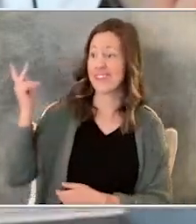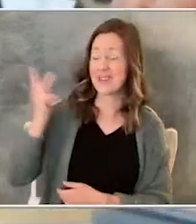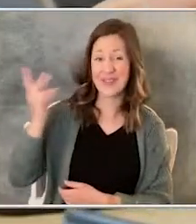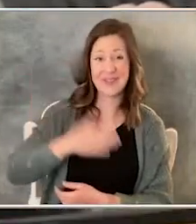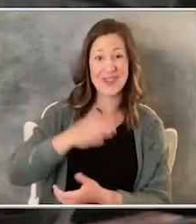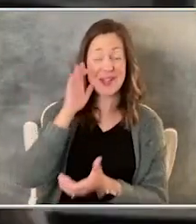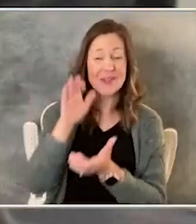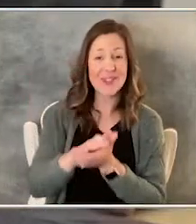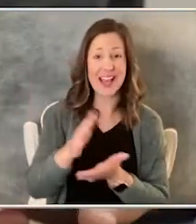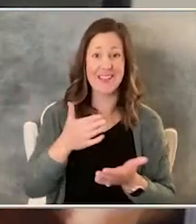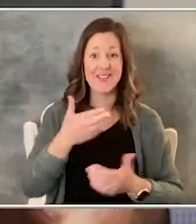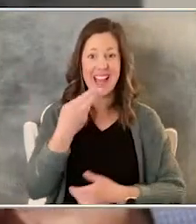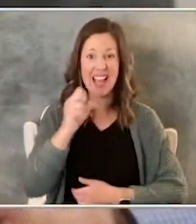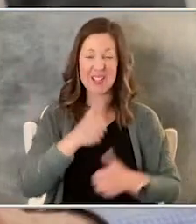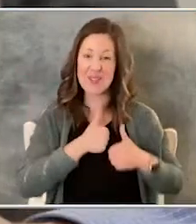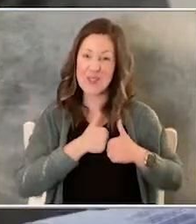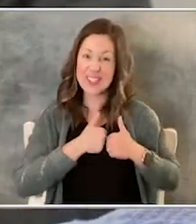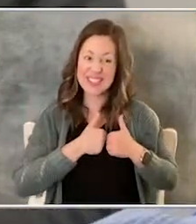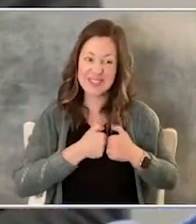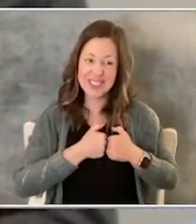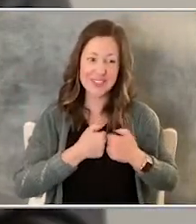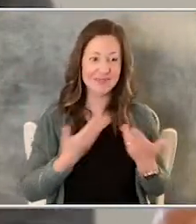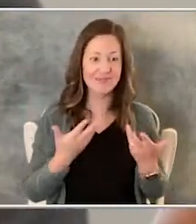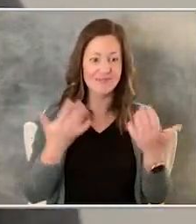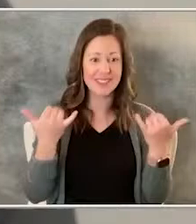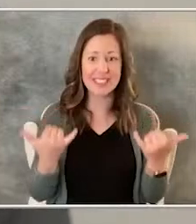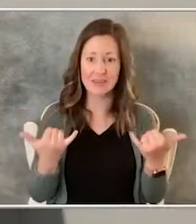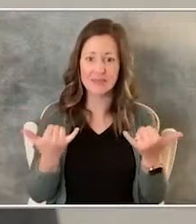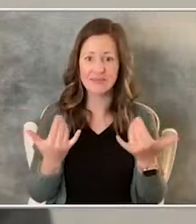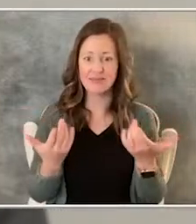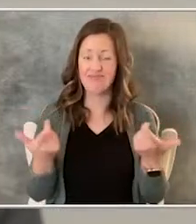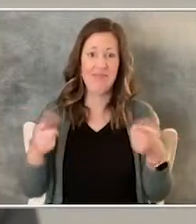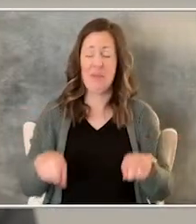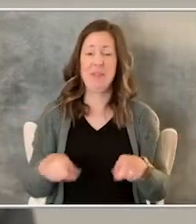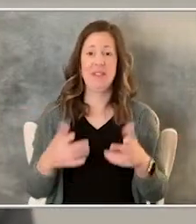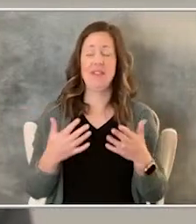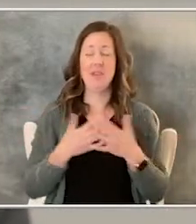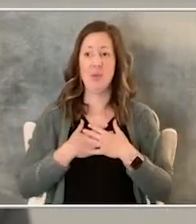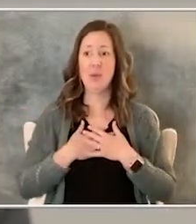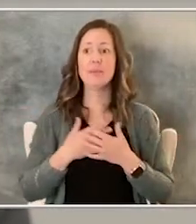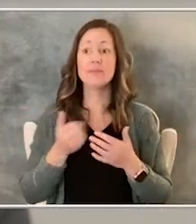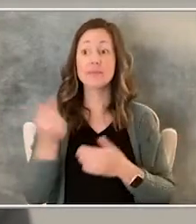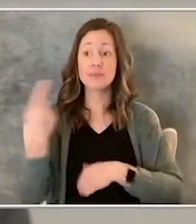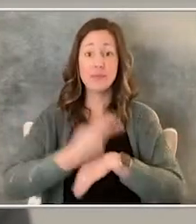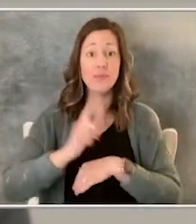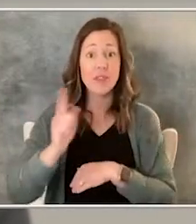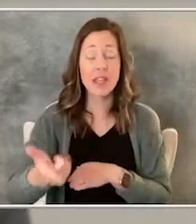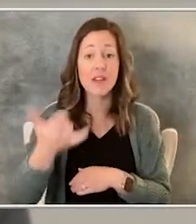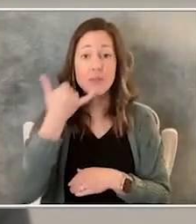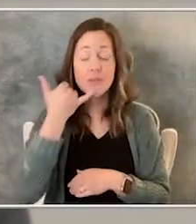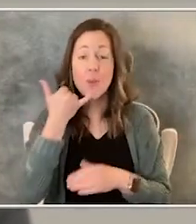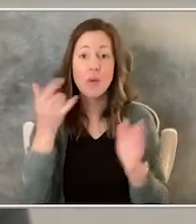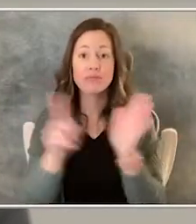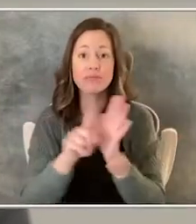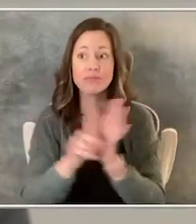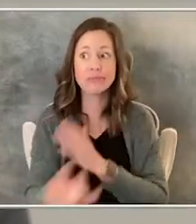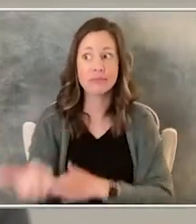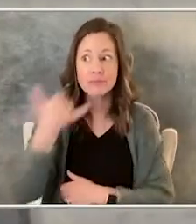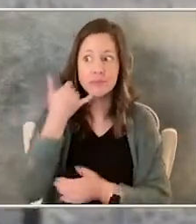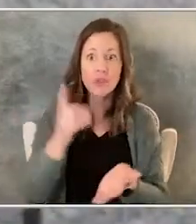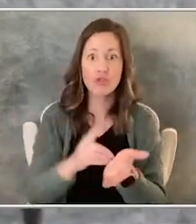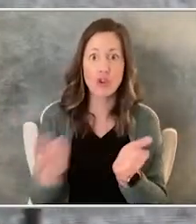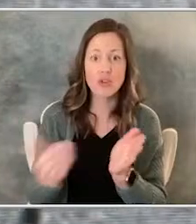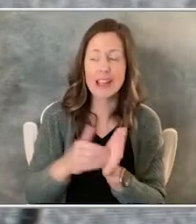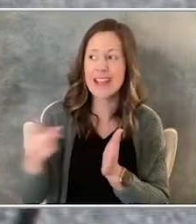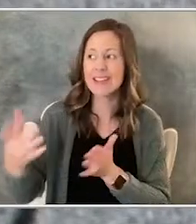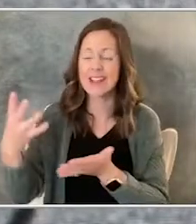him stay the night, but Dr. Kennedy was a new person. And that next morning, he walked out of the hospital and into those next adventures he'd been